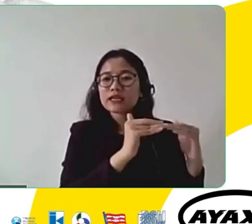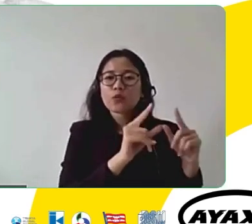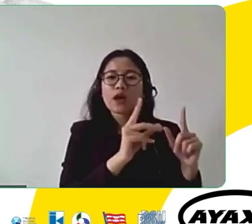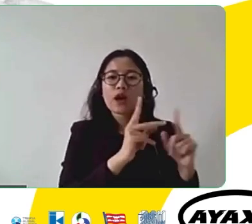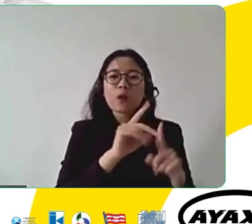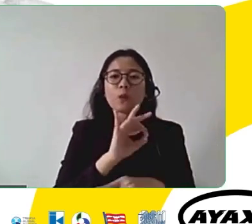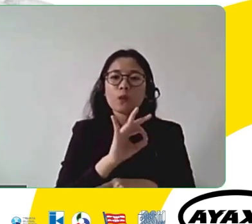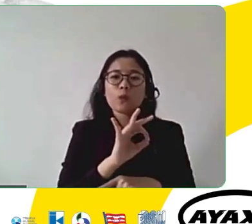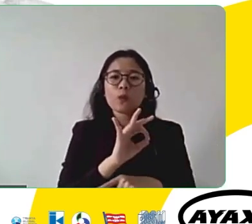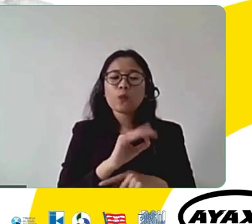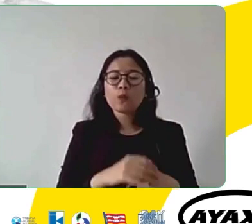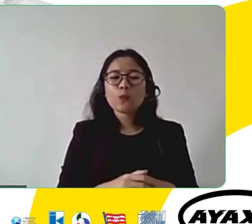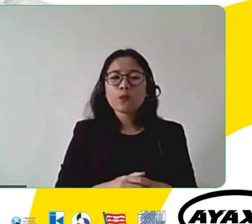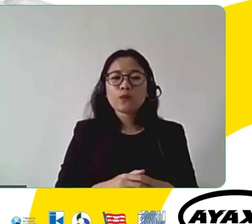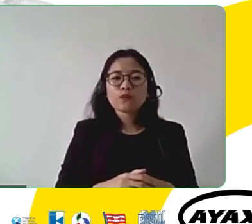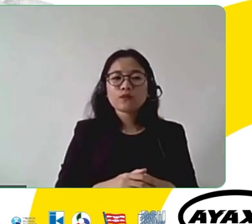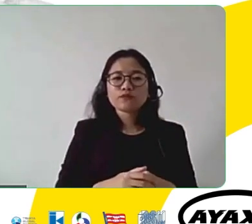for when